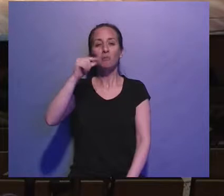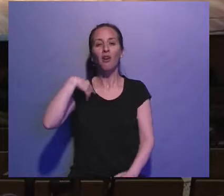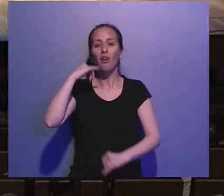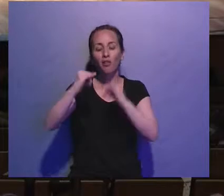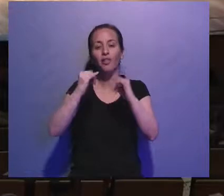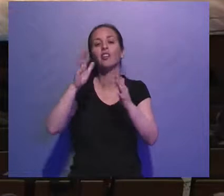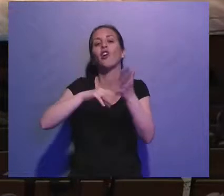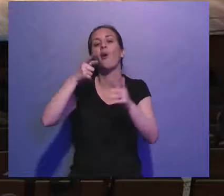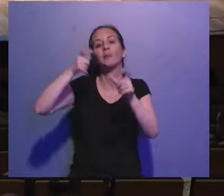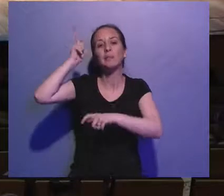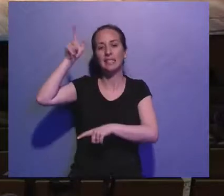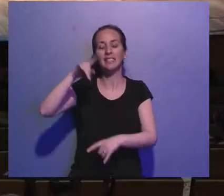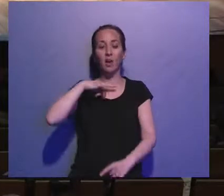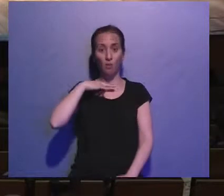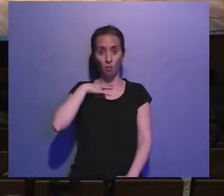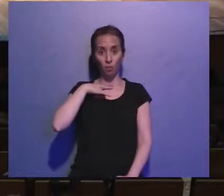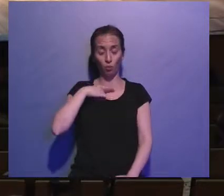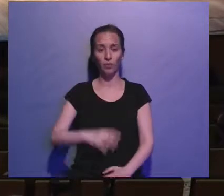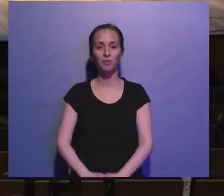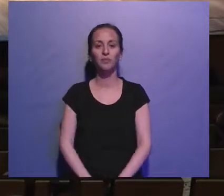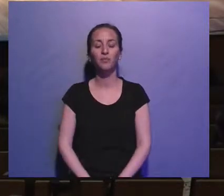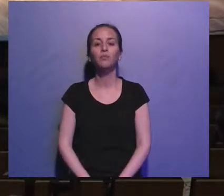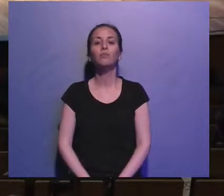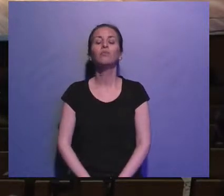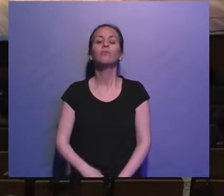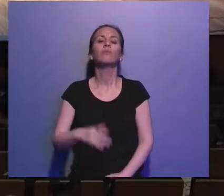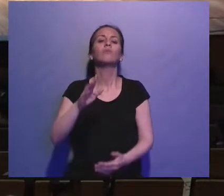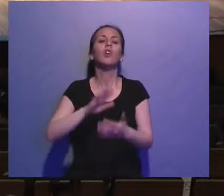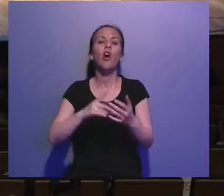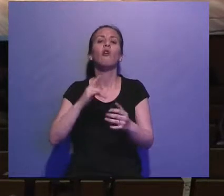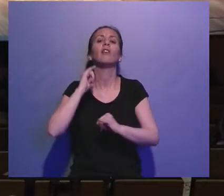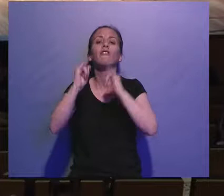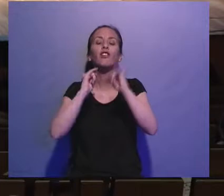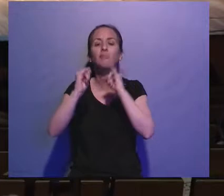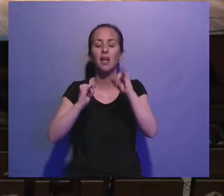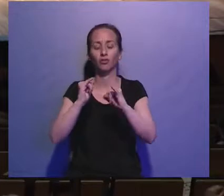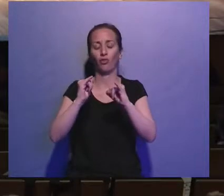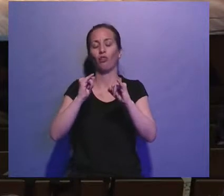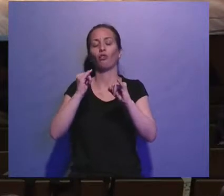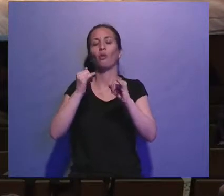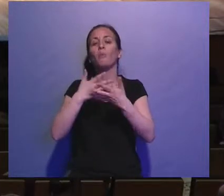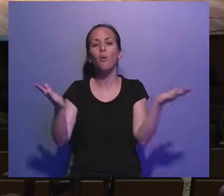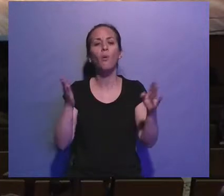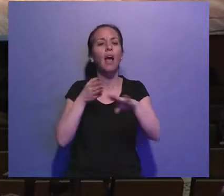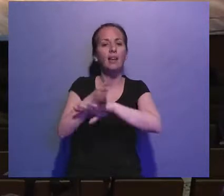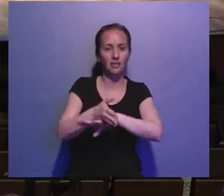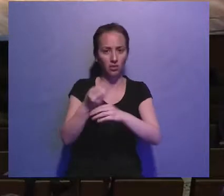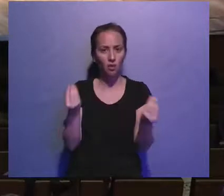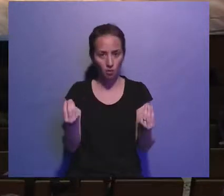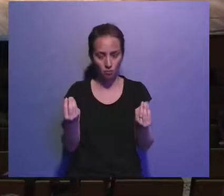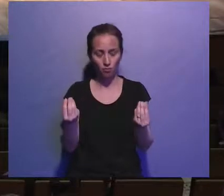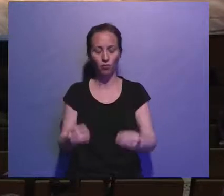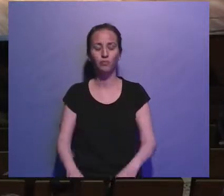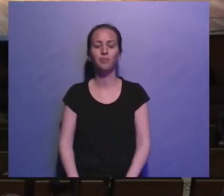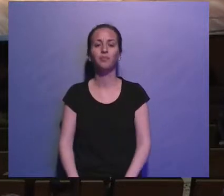Let me share with you the experience of the province of Jujuy with implementation of access to public